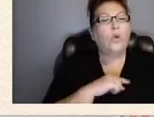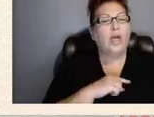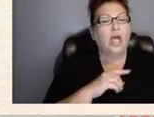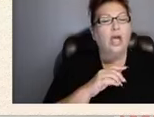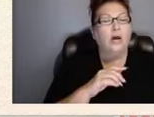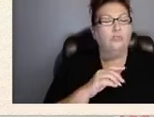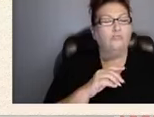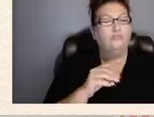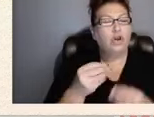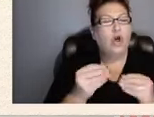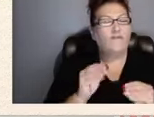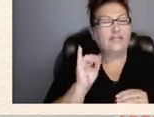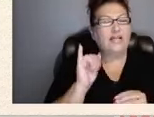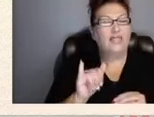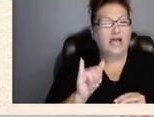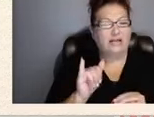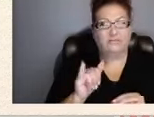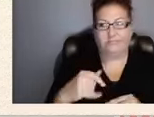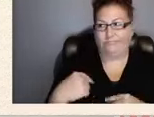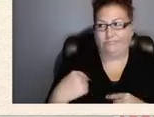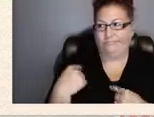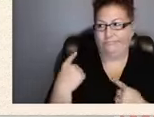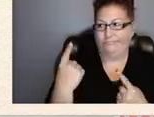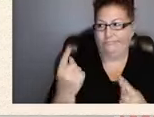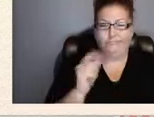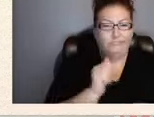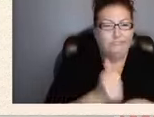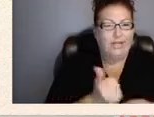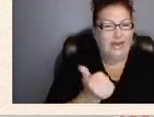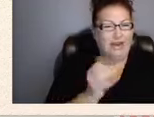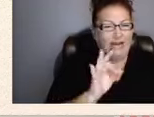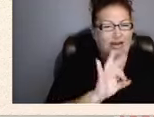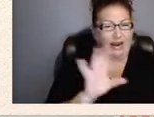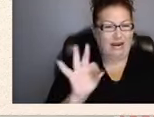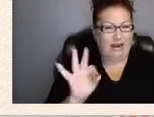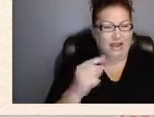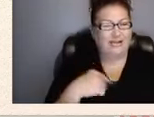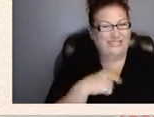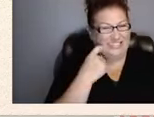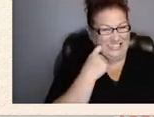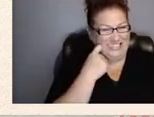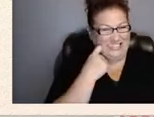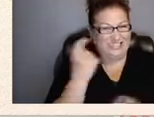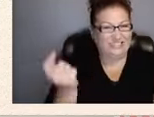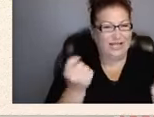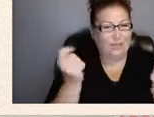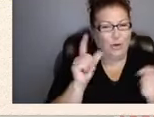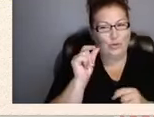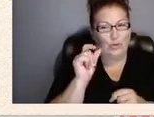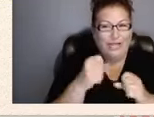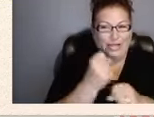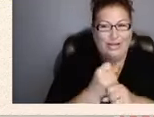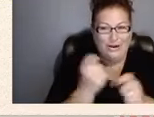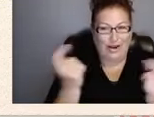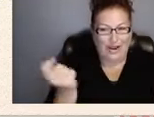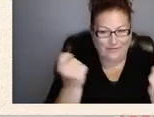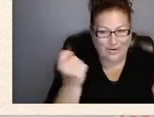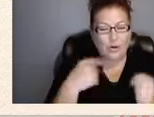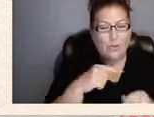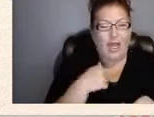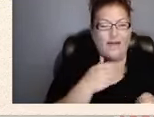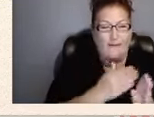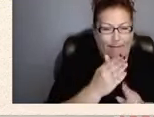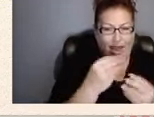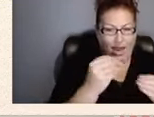been around since 1999. We just celebrated our 20th anniversary. We have our main office in